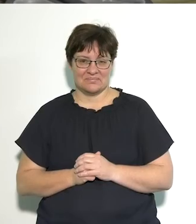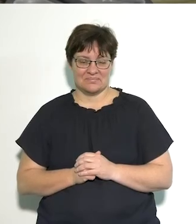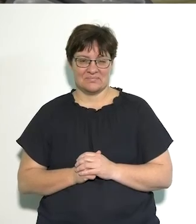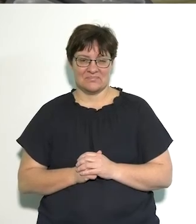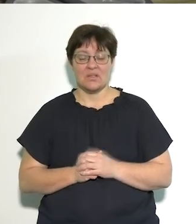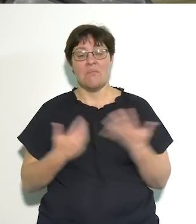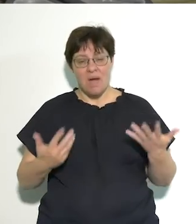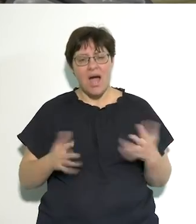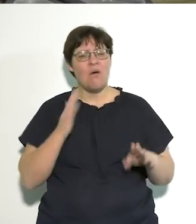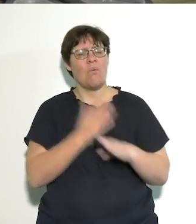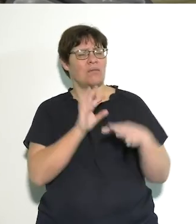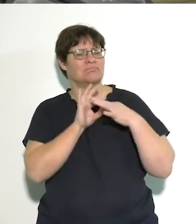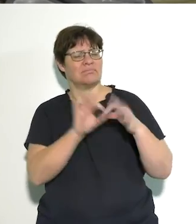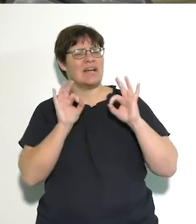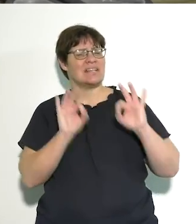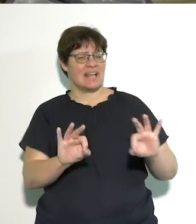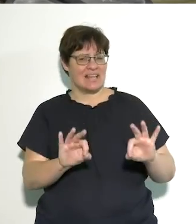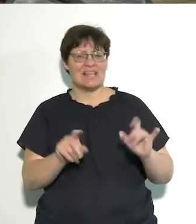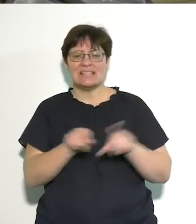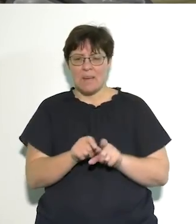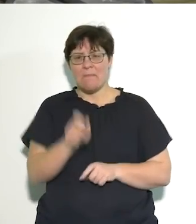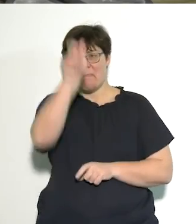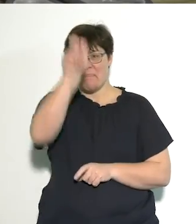the number 6. It works exactly the same way on the